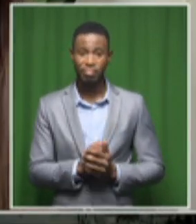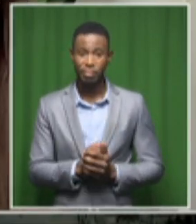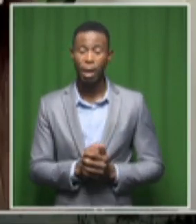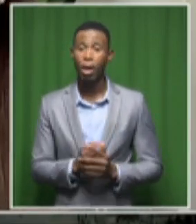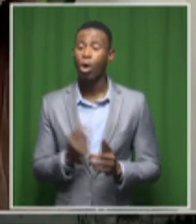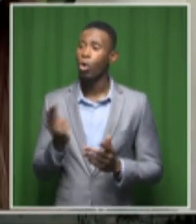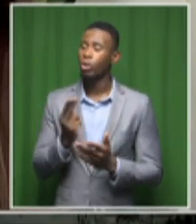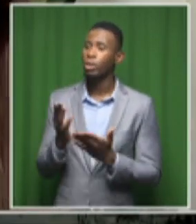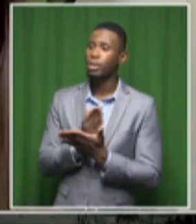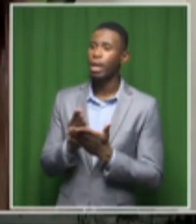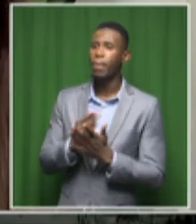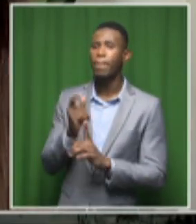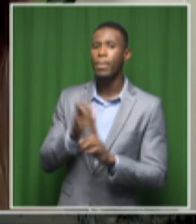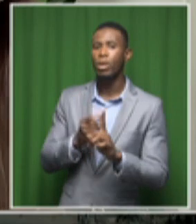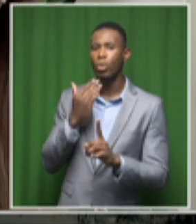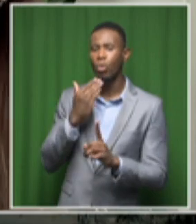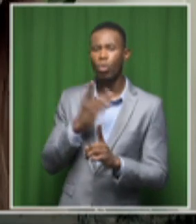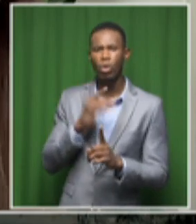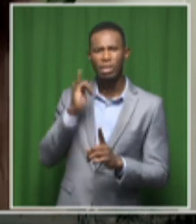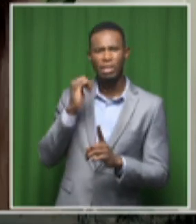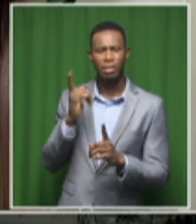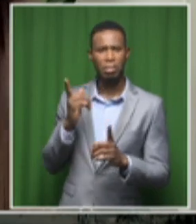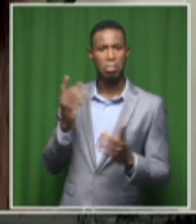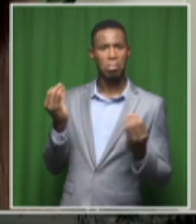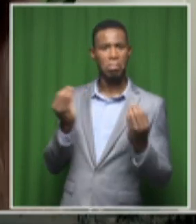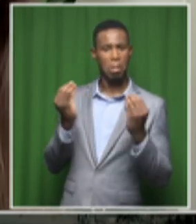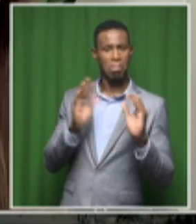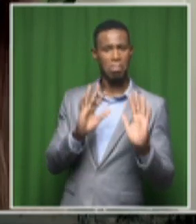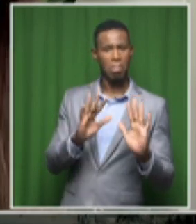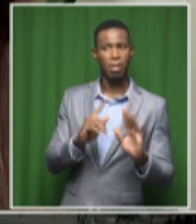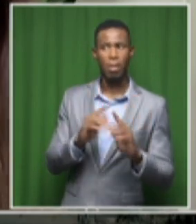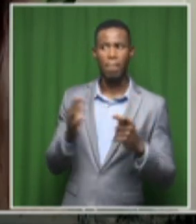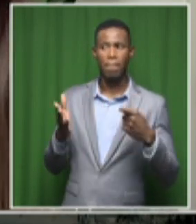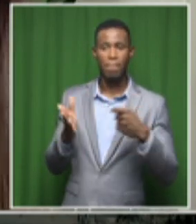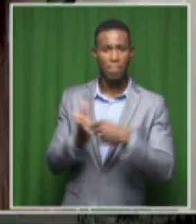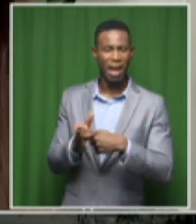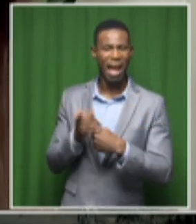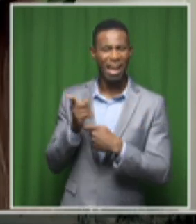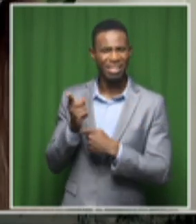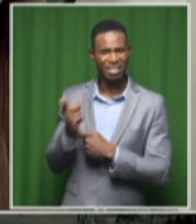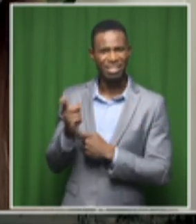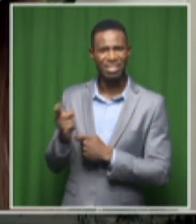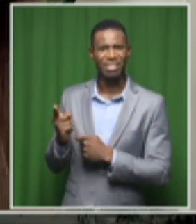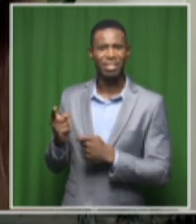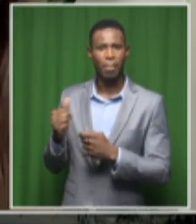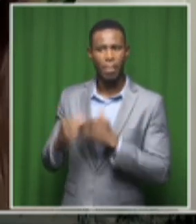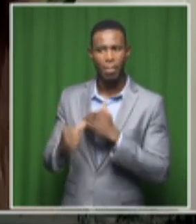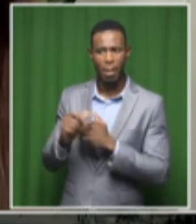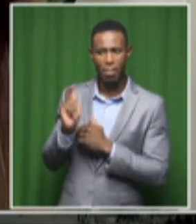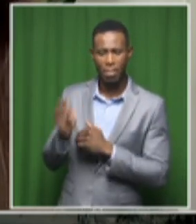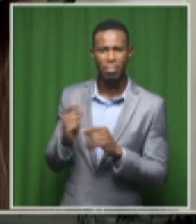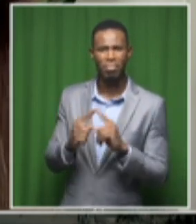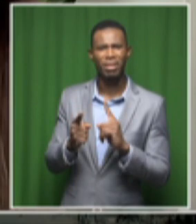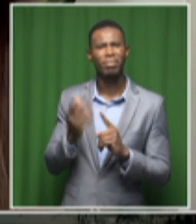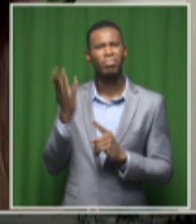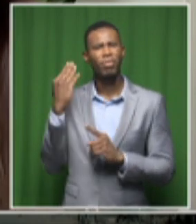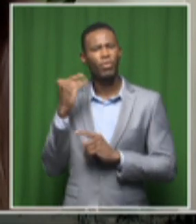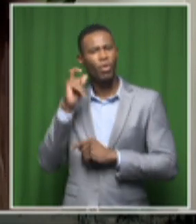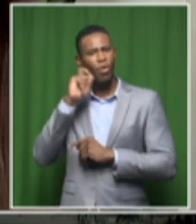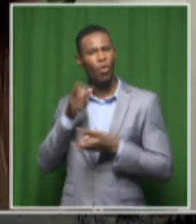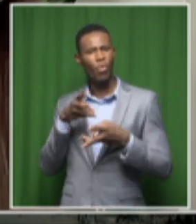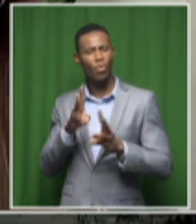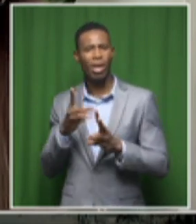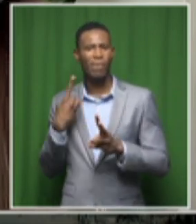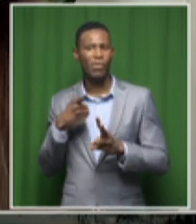buying the blue tick actually undermines the prestige that came with earning it the old-fashioned way. So do you think this move by